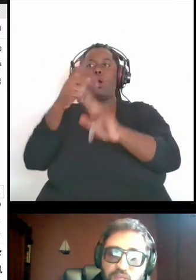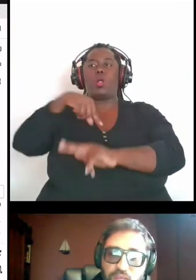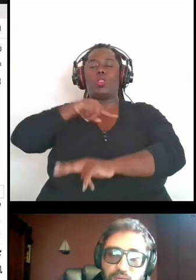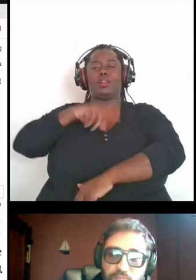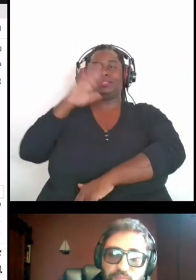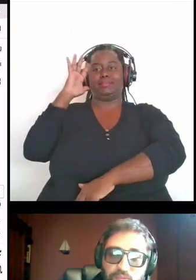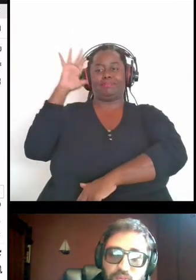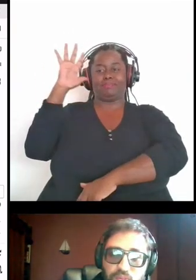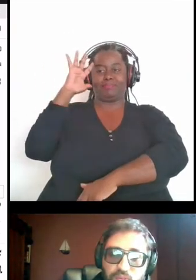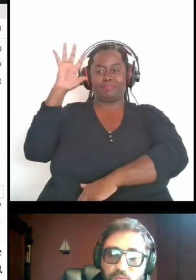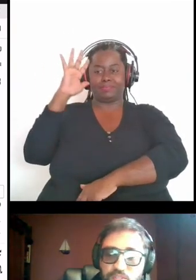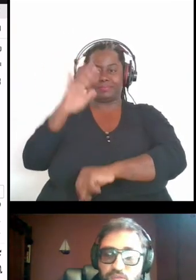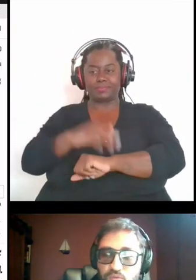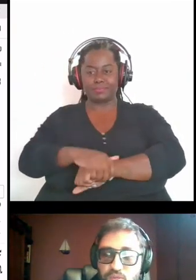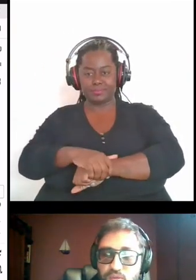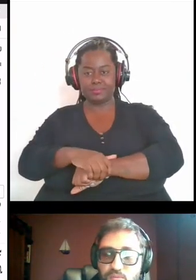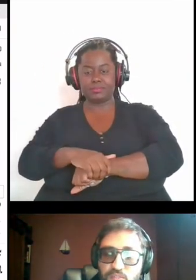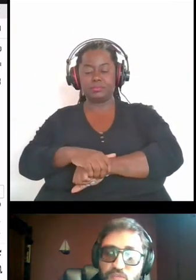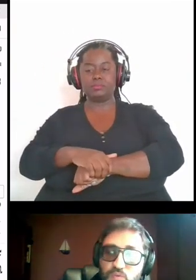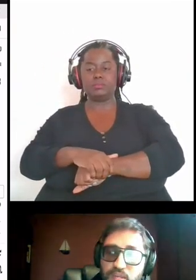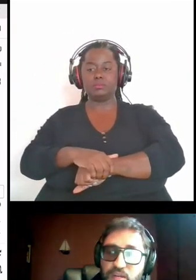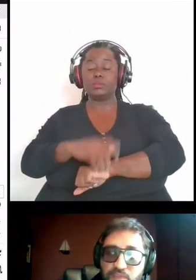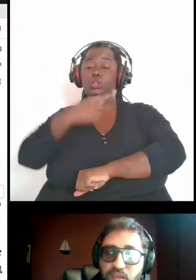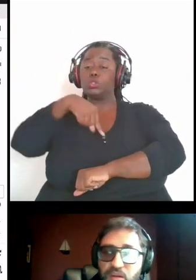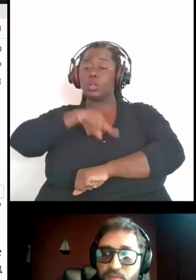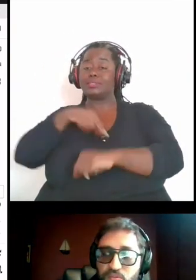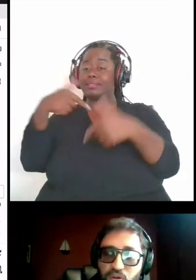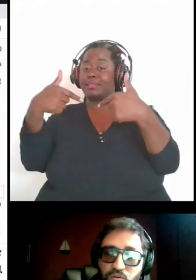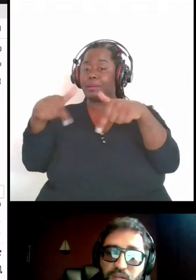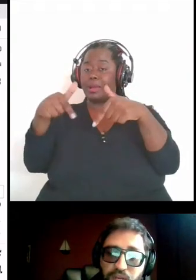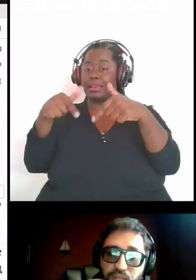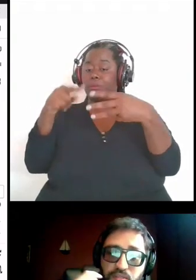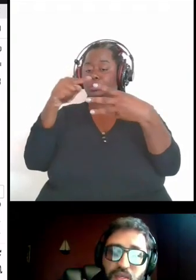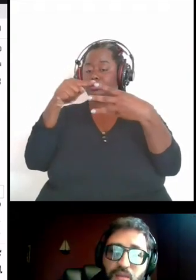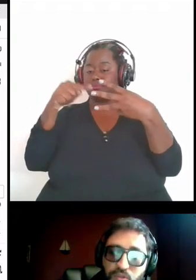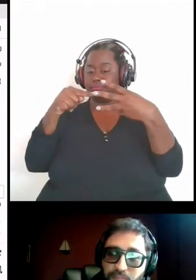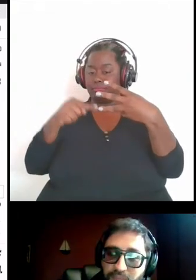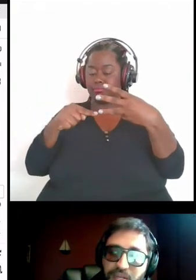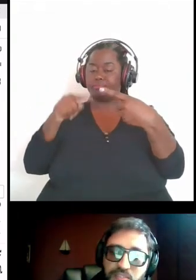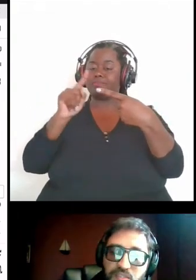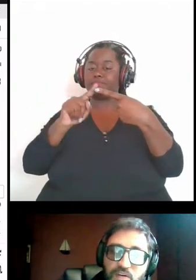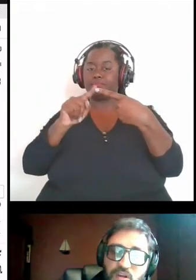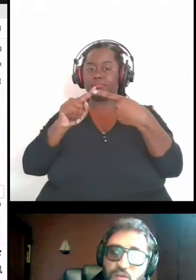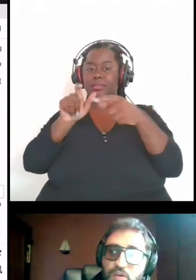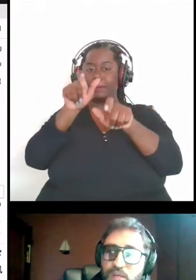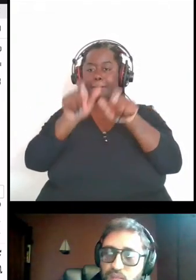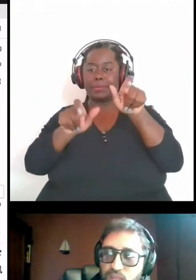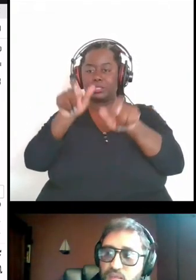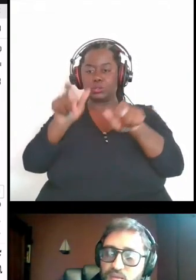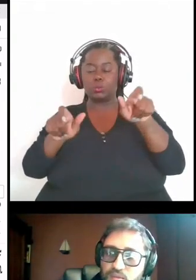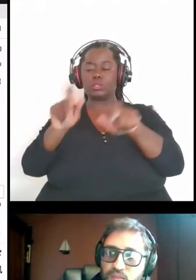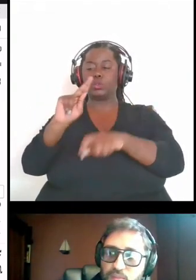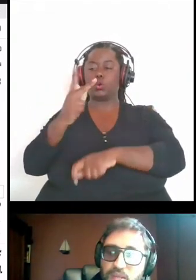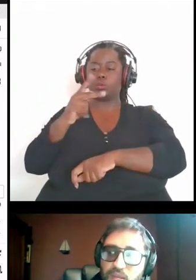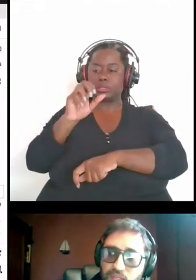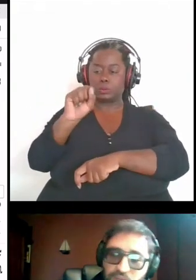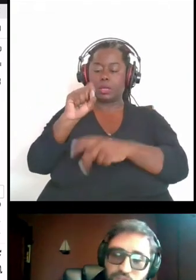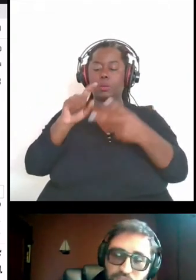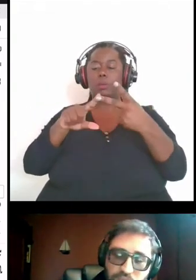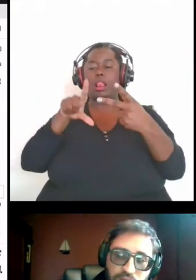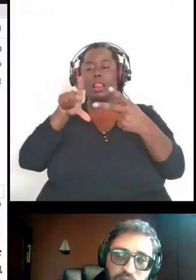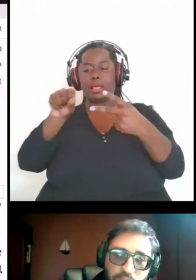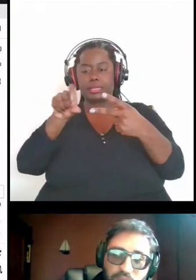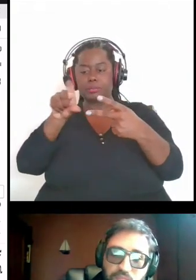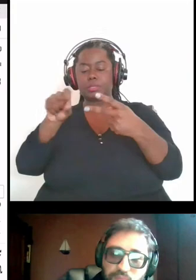imagined based on three three keys we developed this work